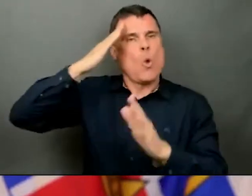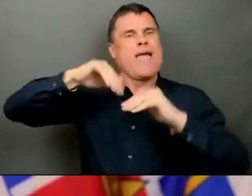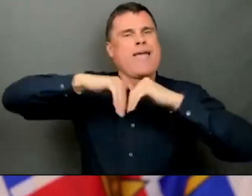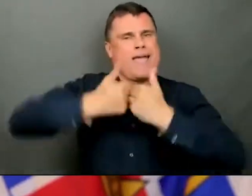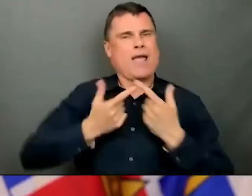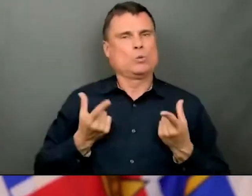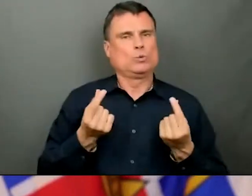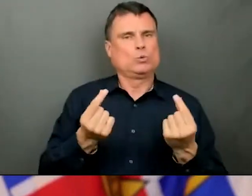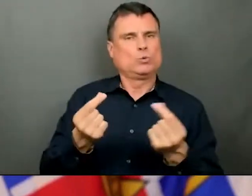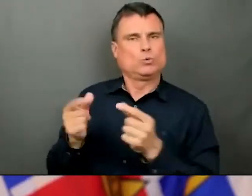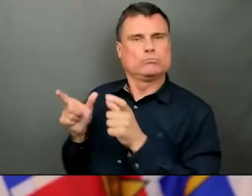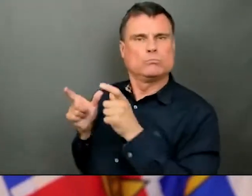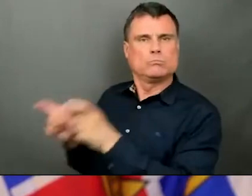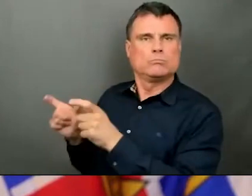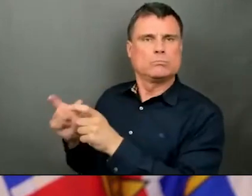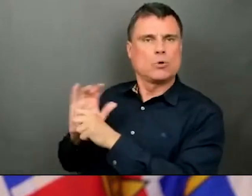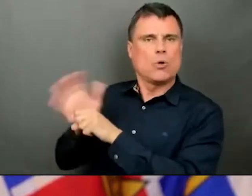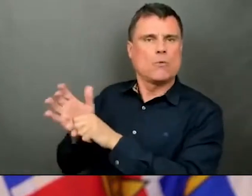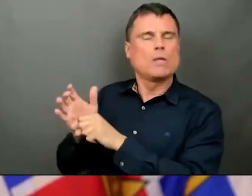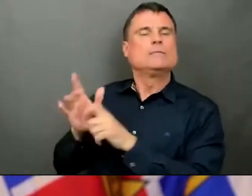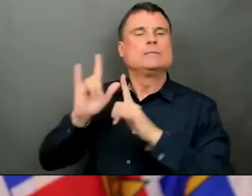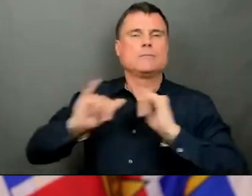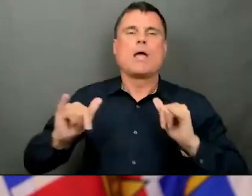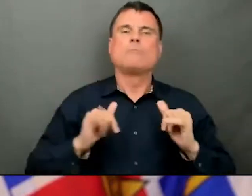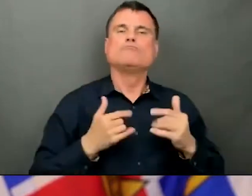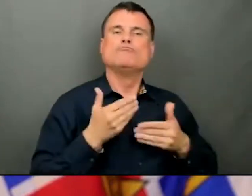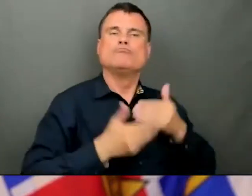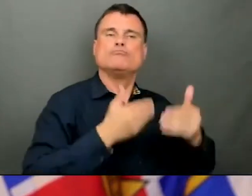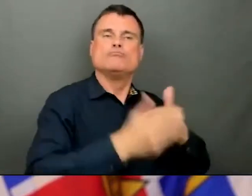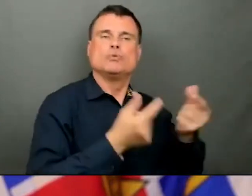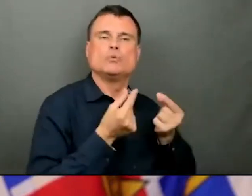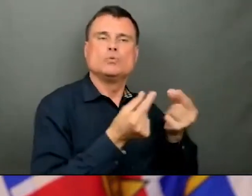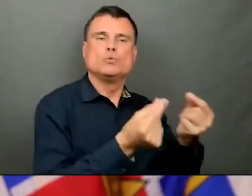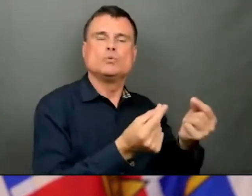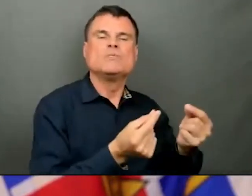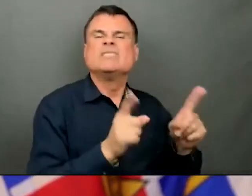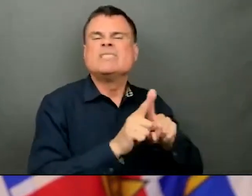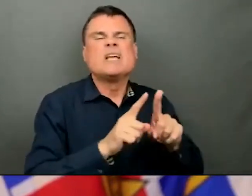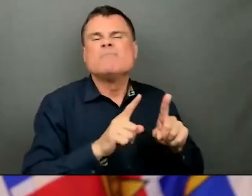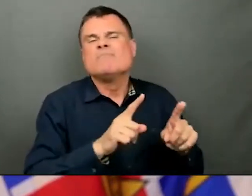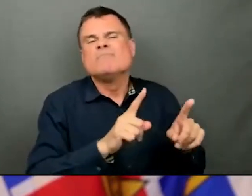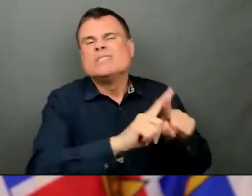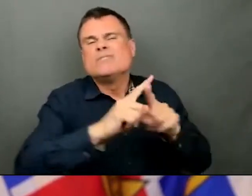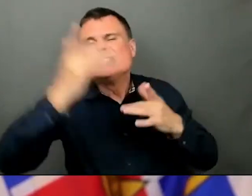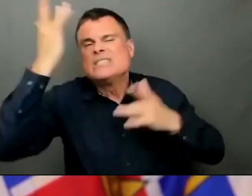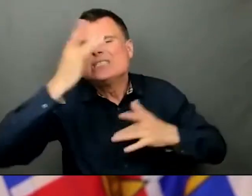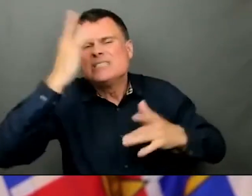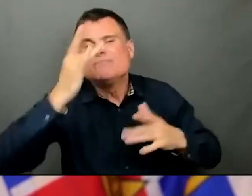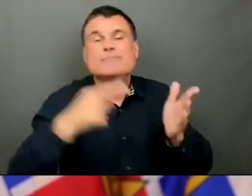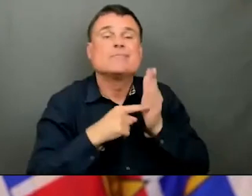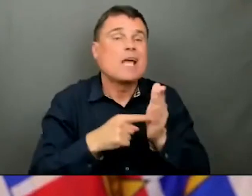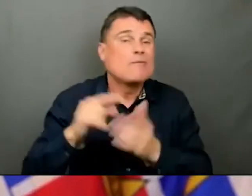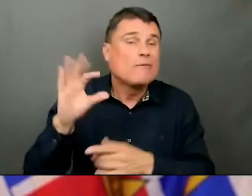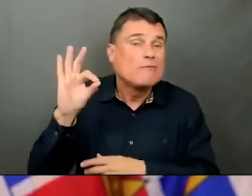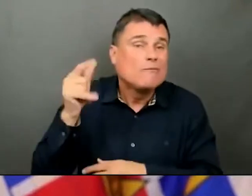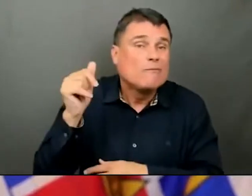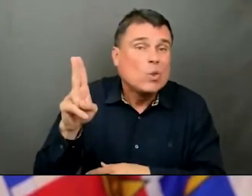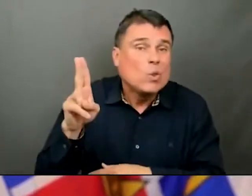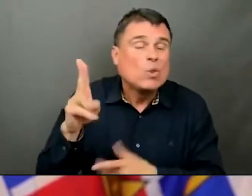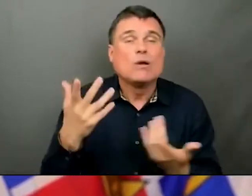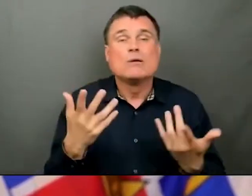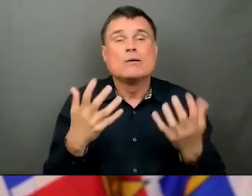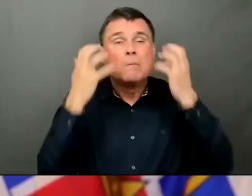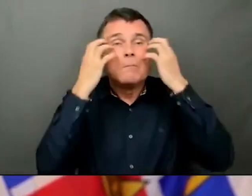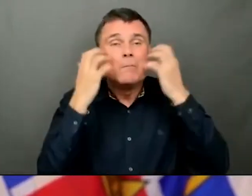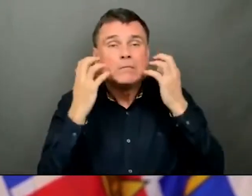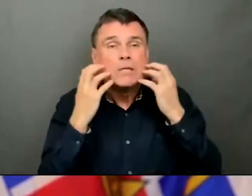things controlled, like we do with every other reportable communicable disease, things like influenza, things like measles. So that's the